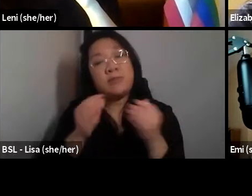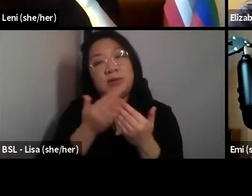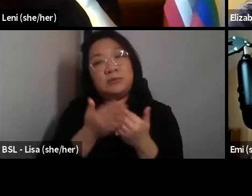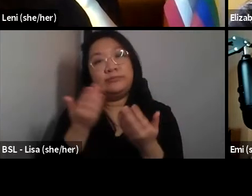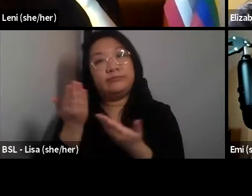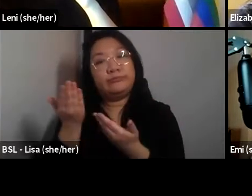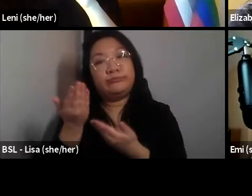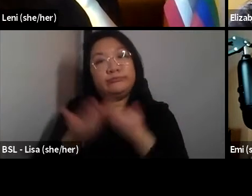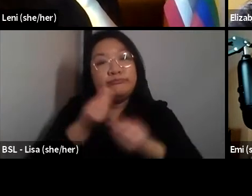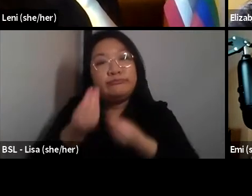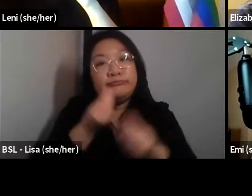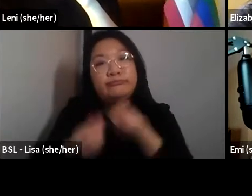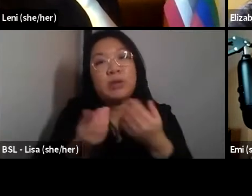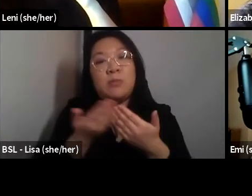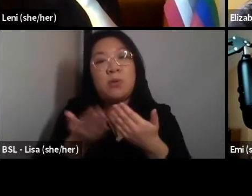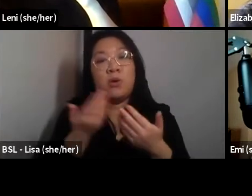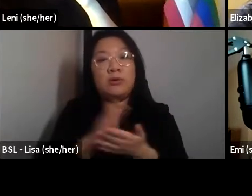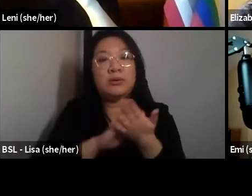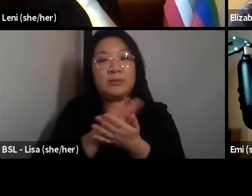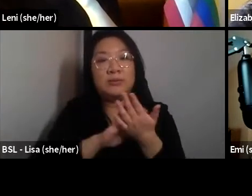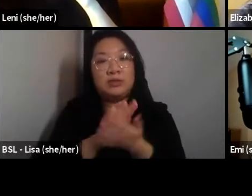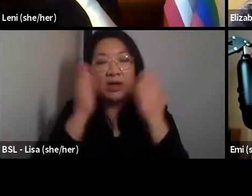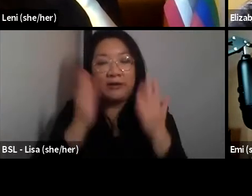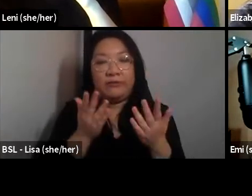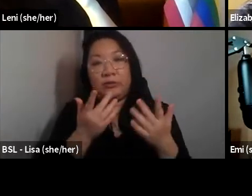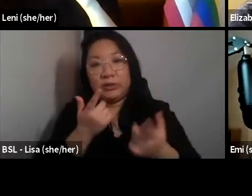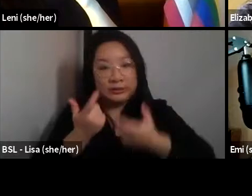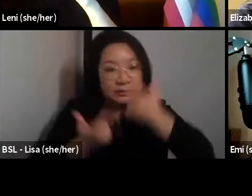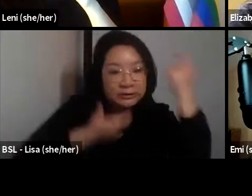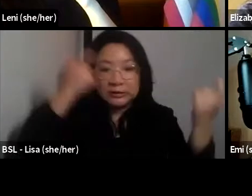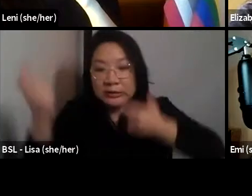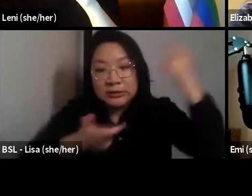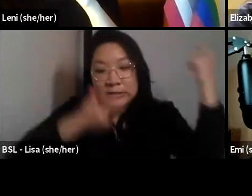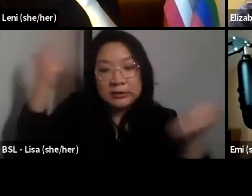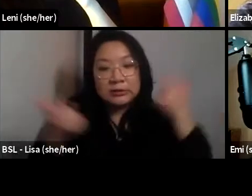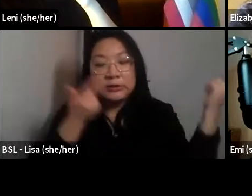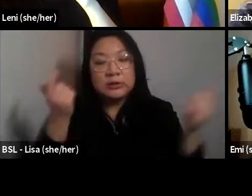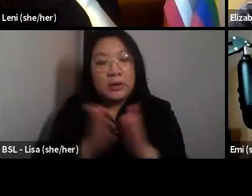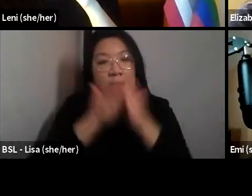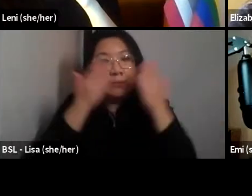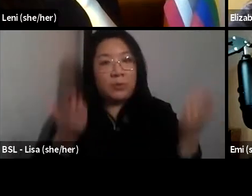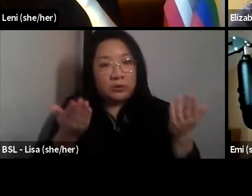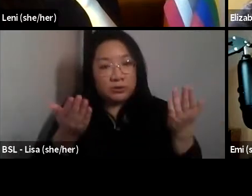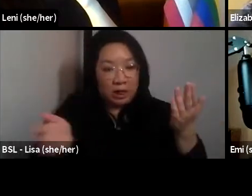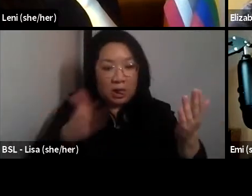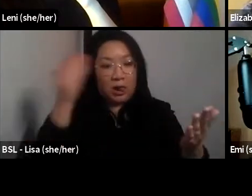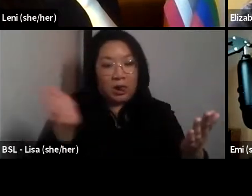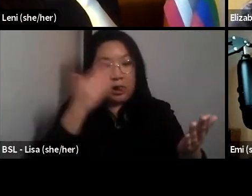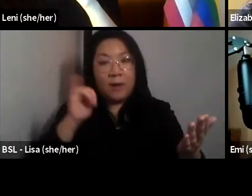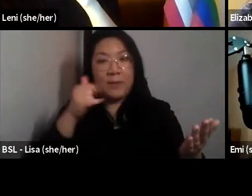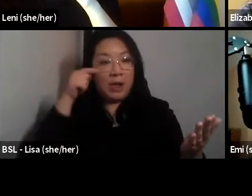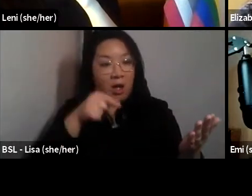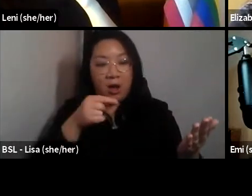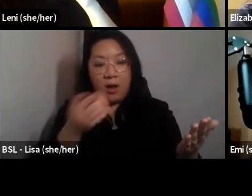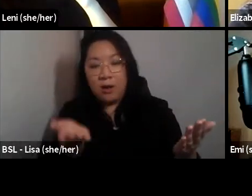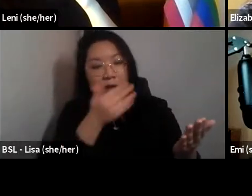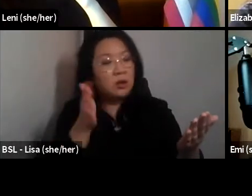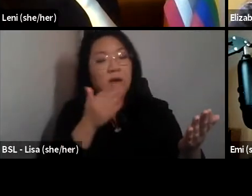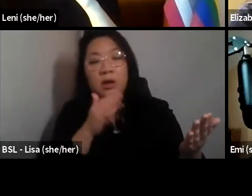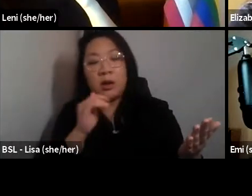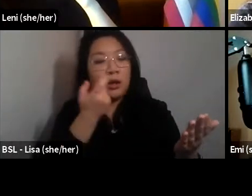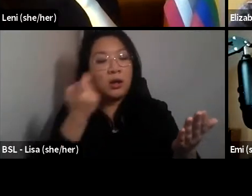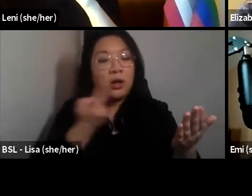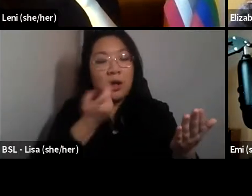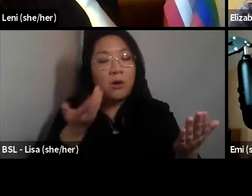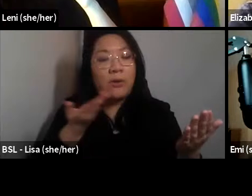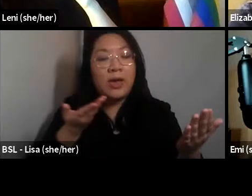and the more we're not just hunting through pages and pages of books to be like, maybe this person, we'll be able to explain it better